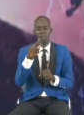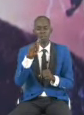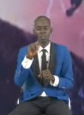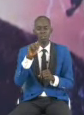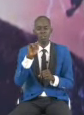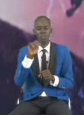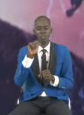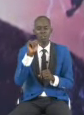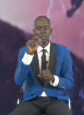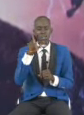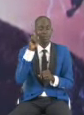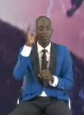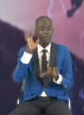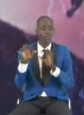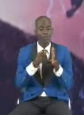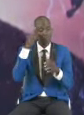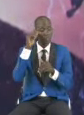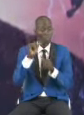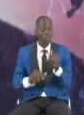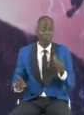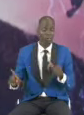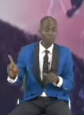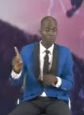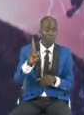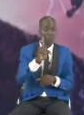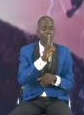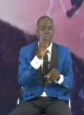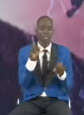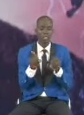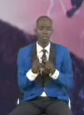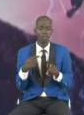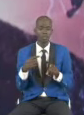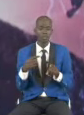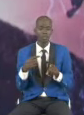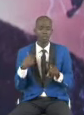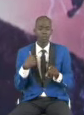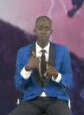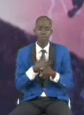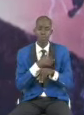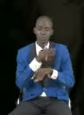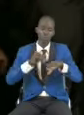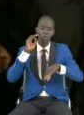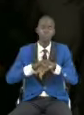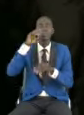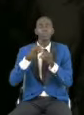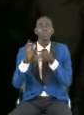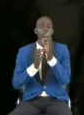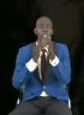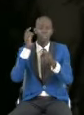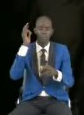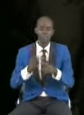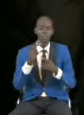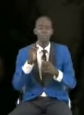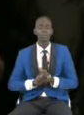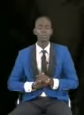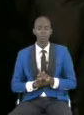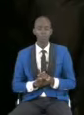do it for everyone as we call upon you in Jesus' name.